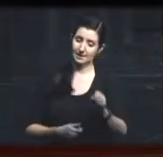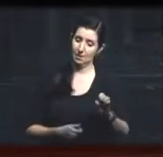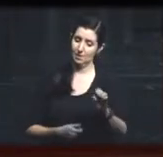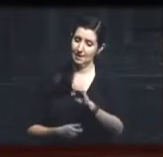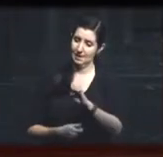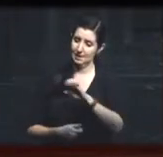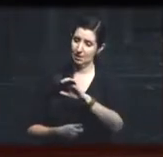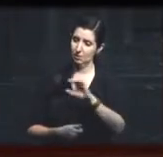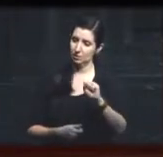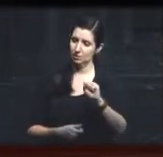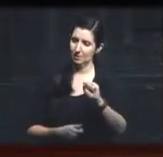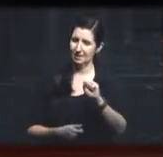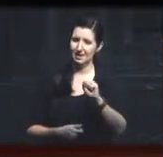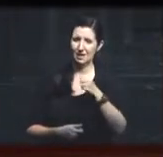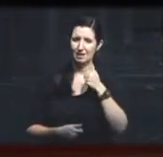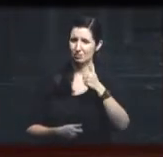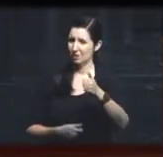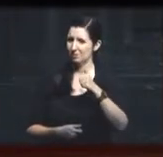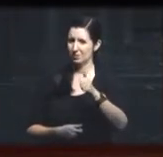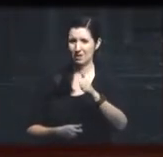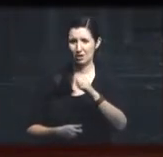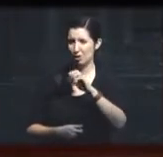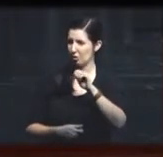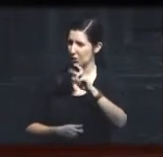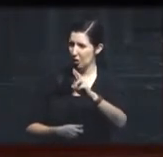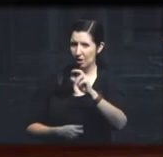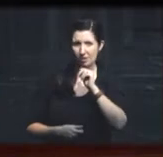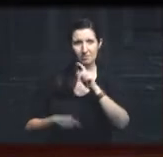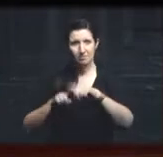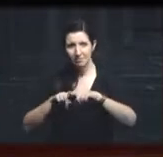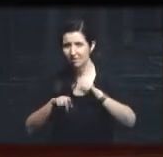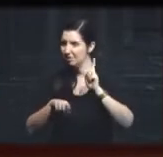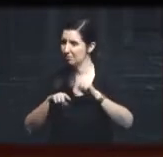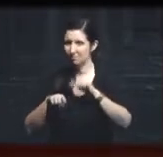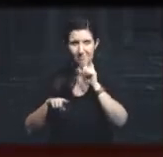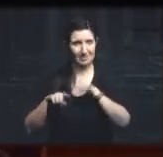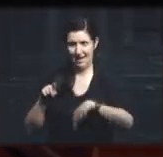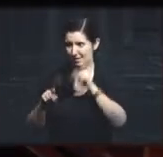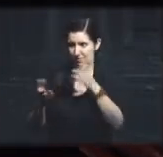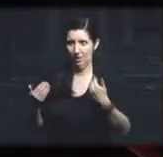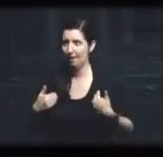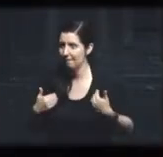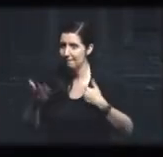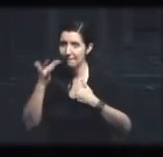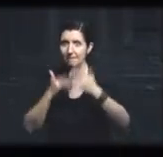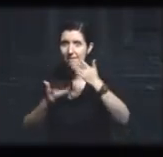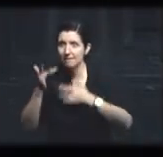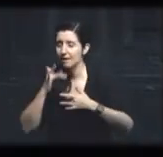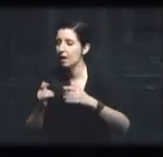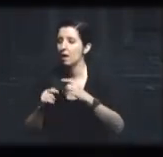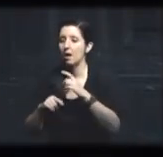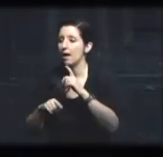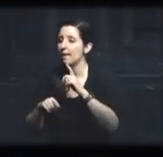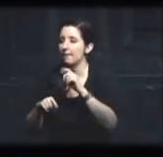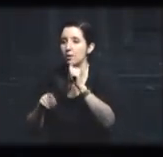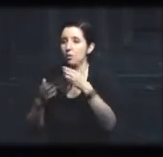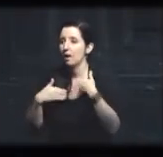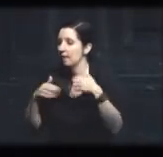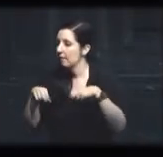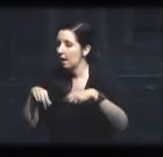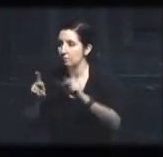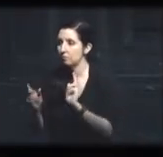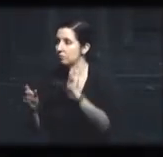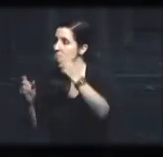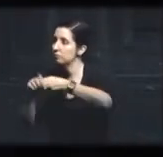good transportation have no way to get there and have an opportunity to be in those careers, to get the training